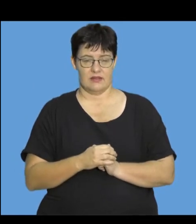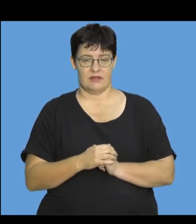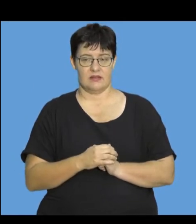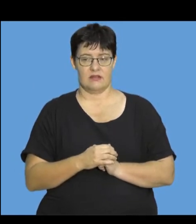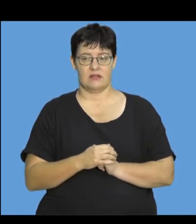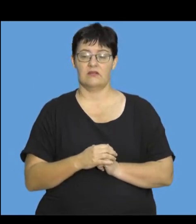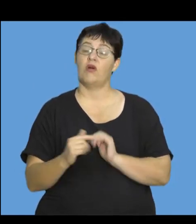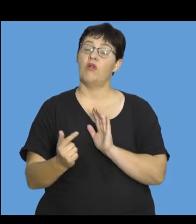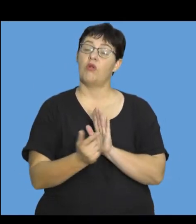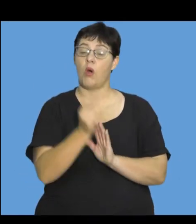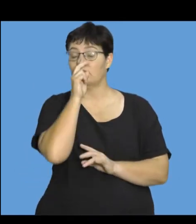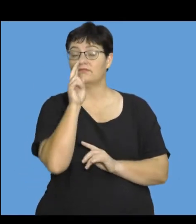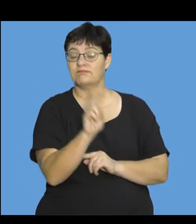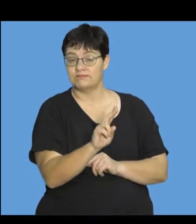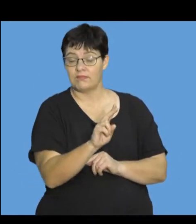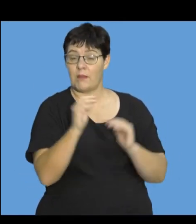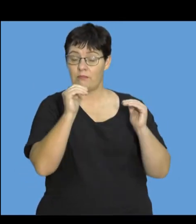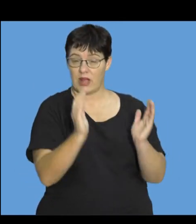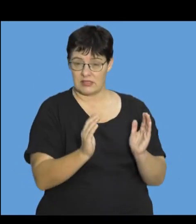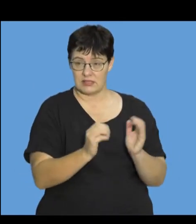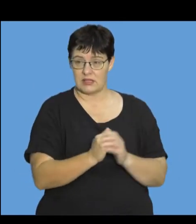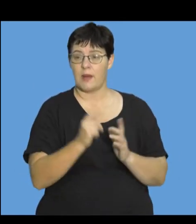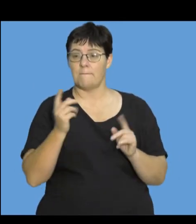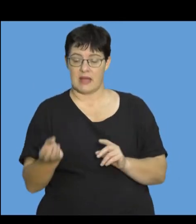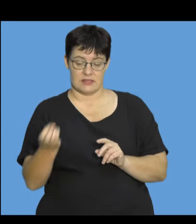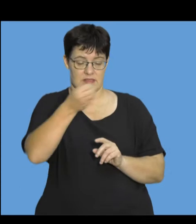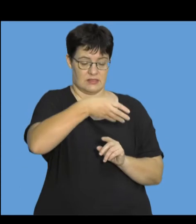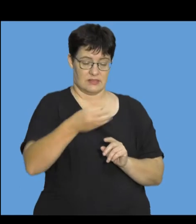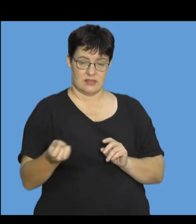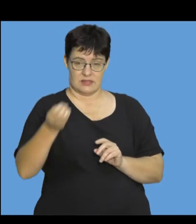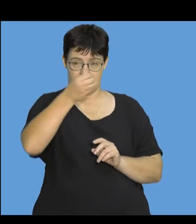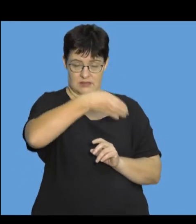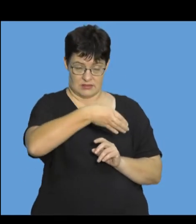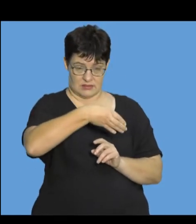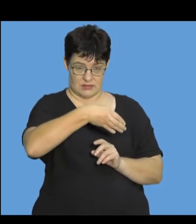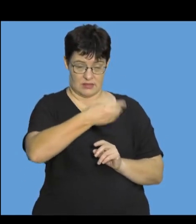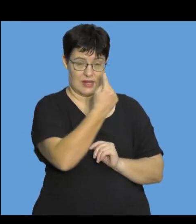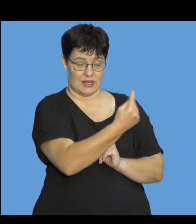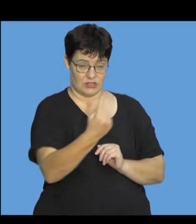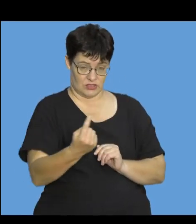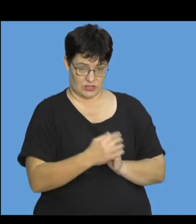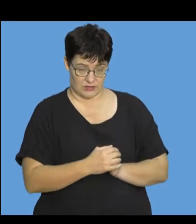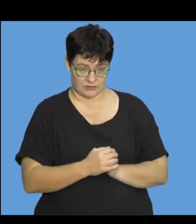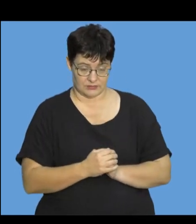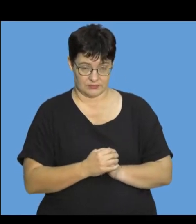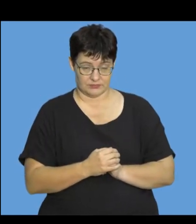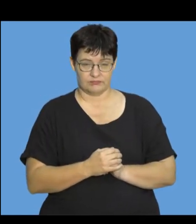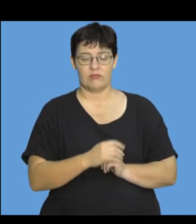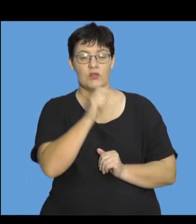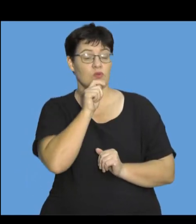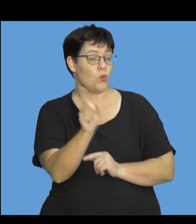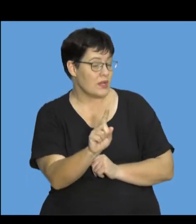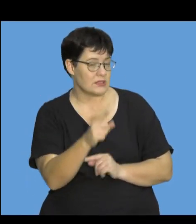remember one of the laws that we looked at under brackets, we distribute that exponent using multiplication